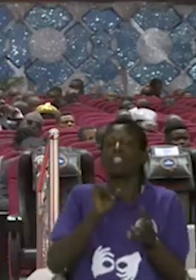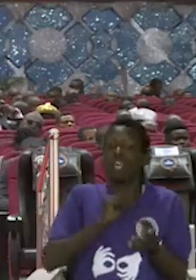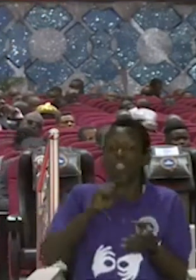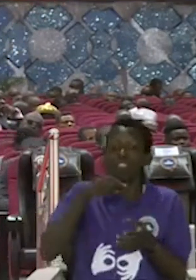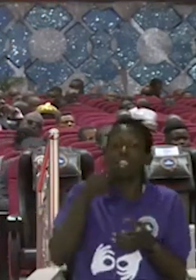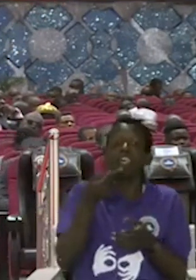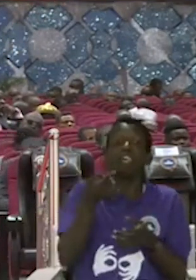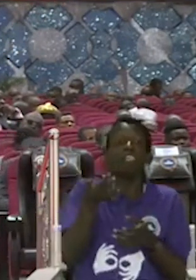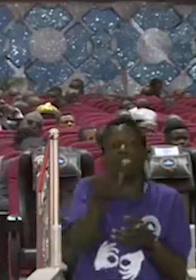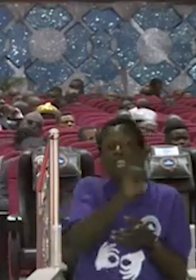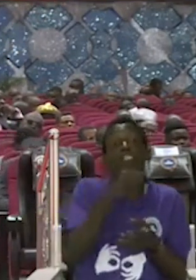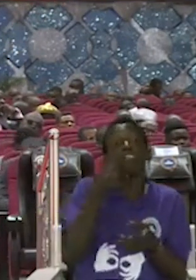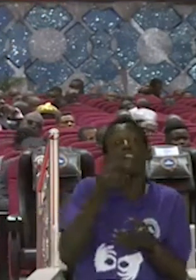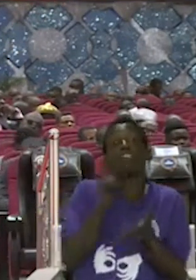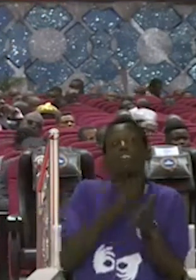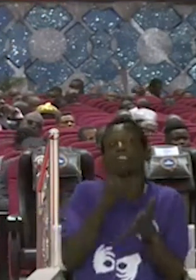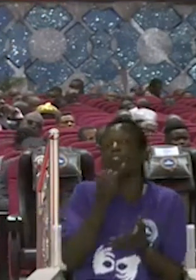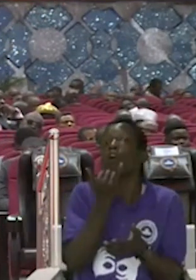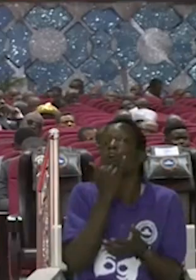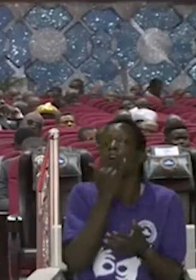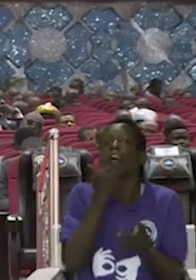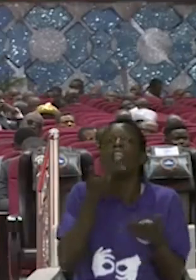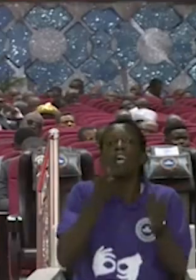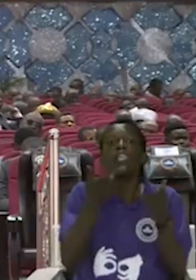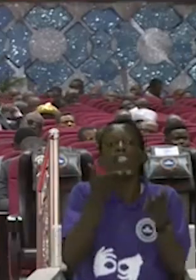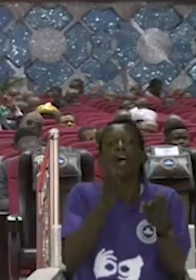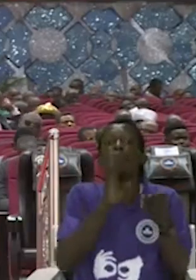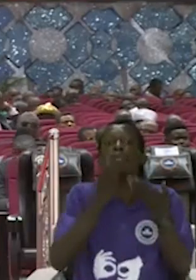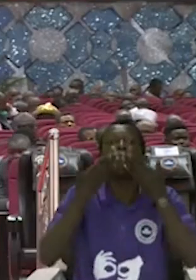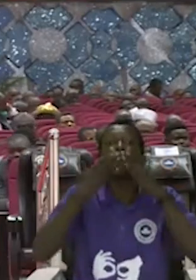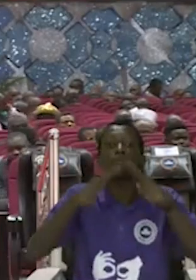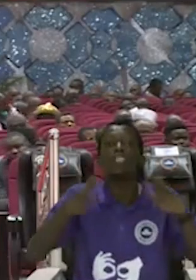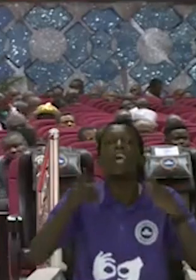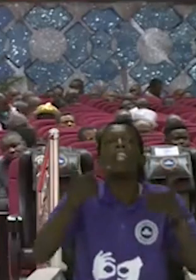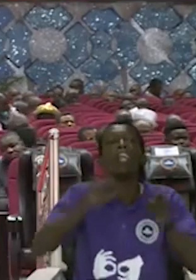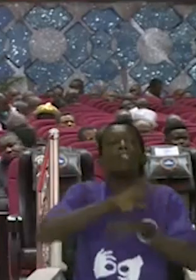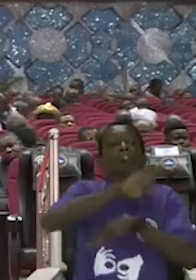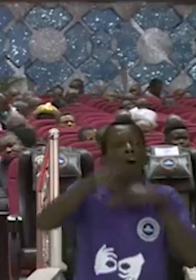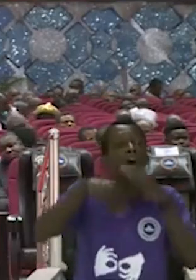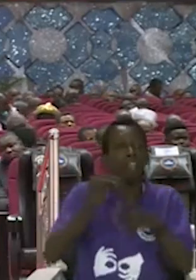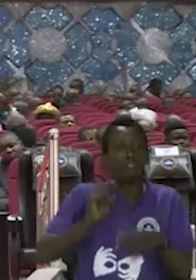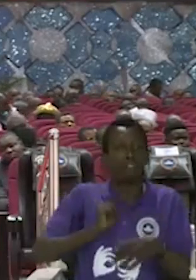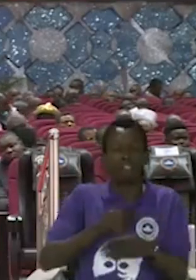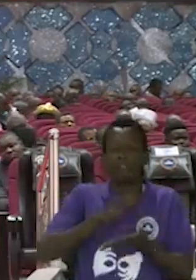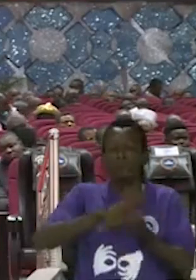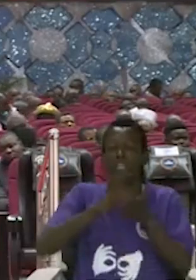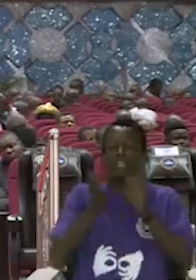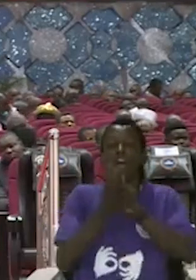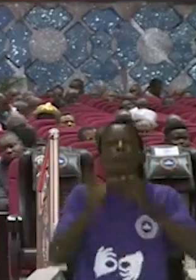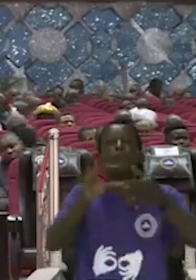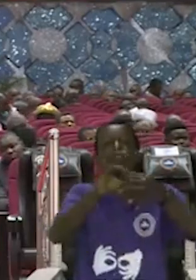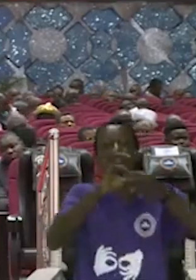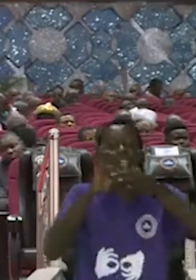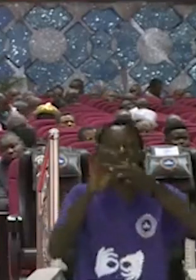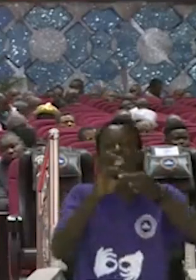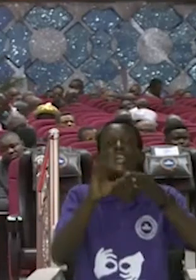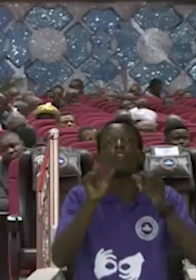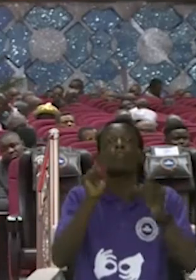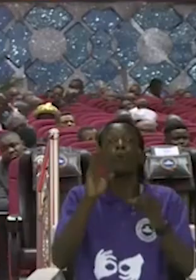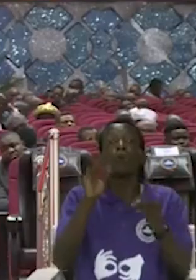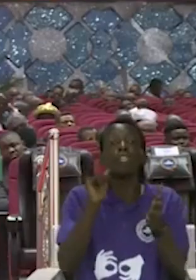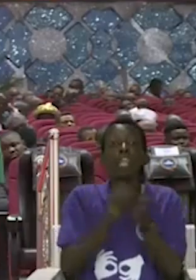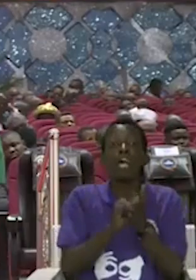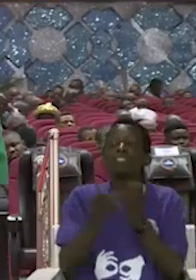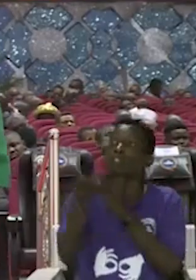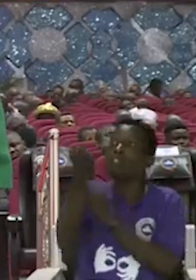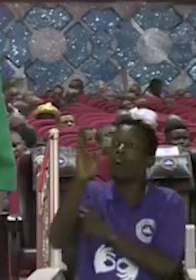Let all of us become united so that God can heal our land when